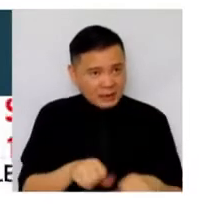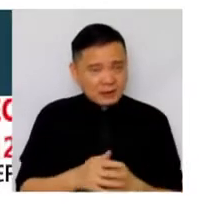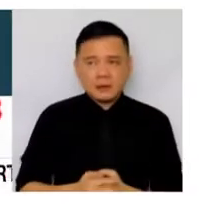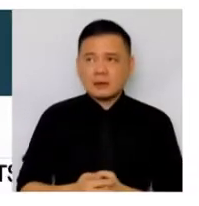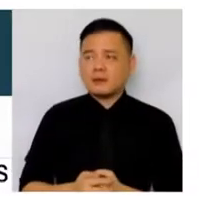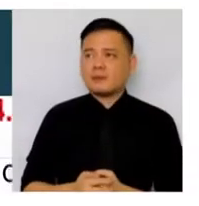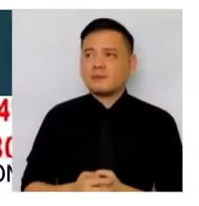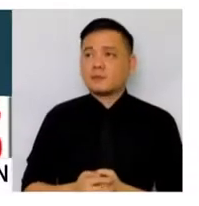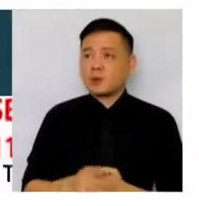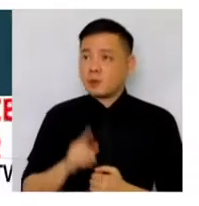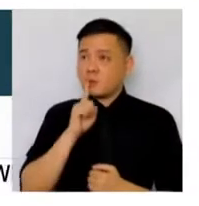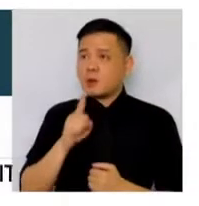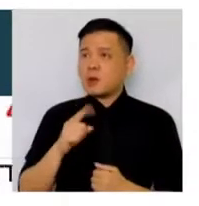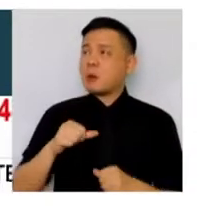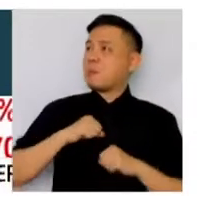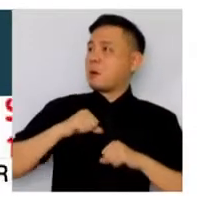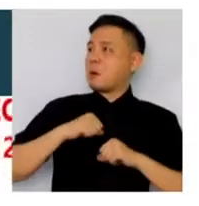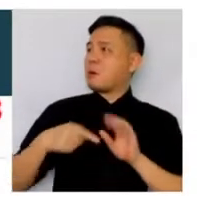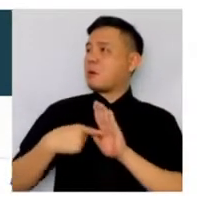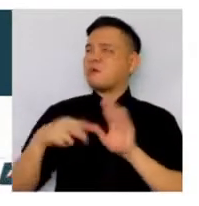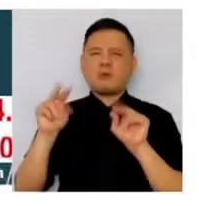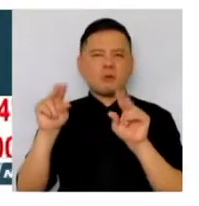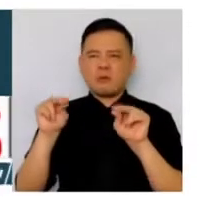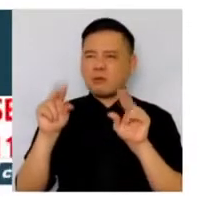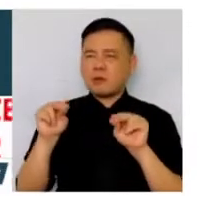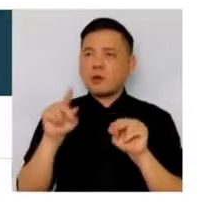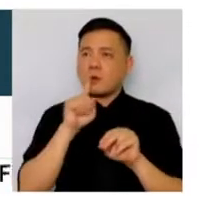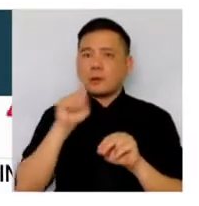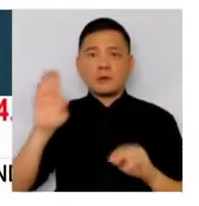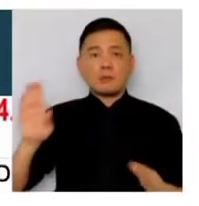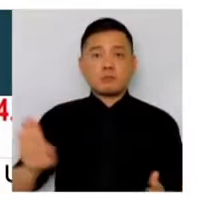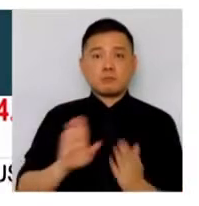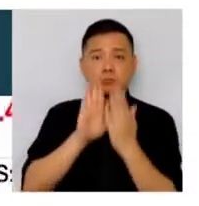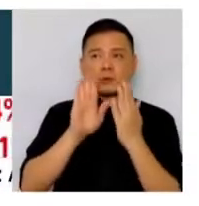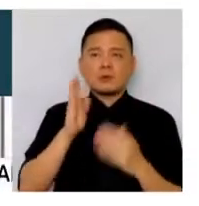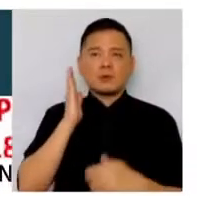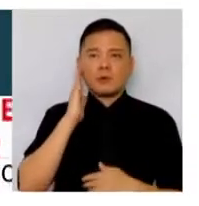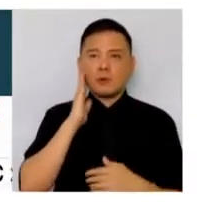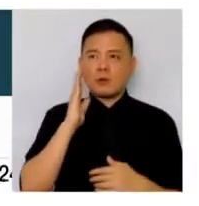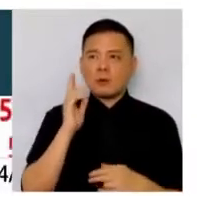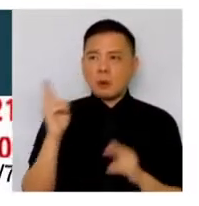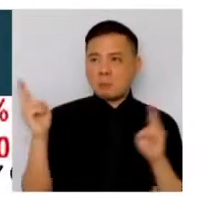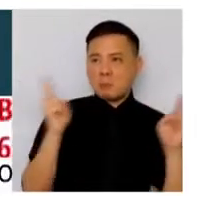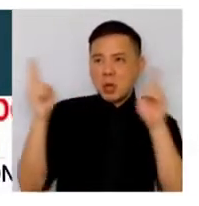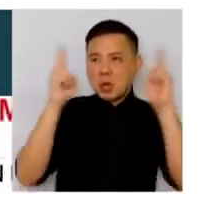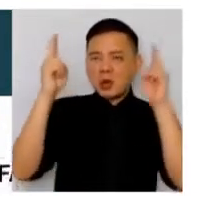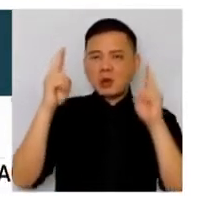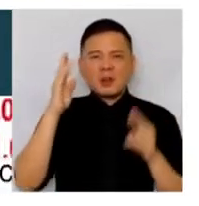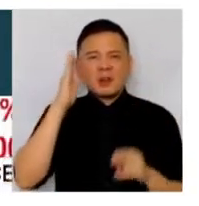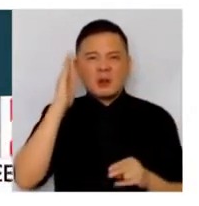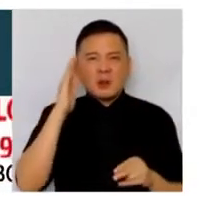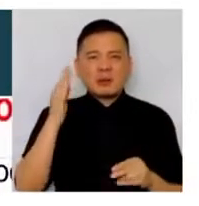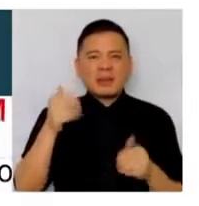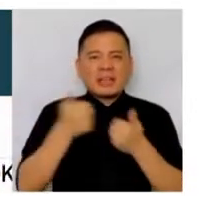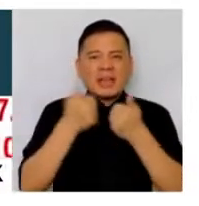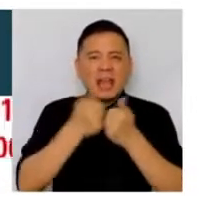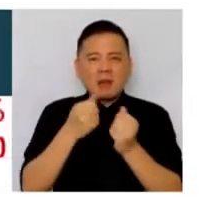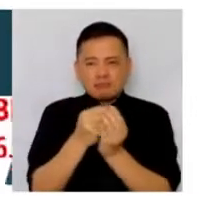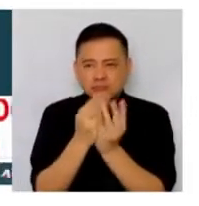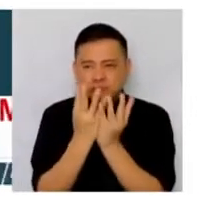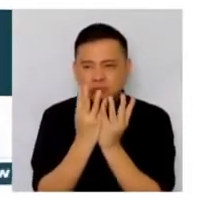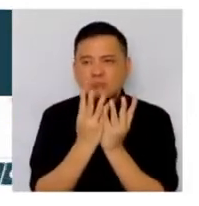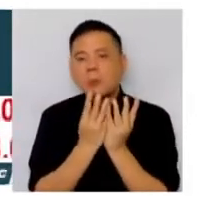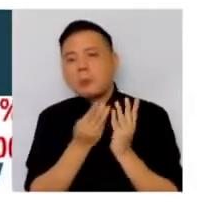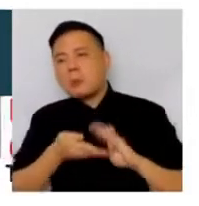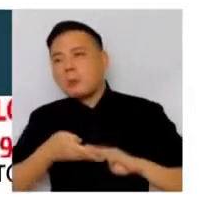beyond posturing. It's almost like it's a strategy of brinkmanship, you know? It's like a poker game, and how much are you going